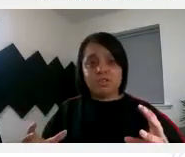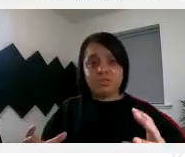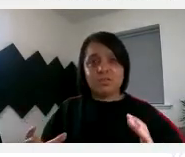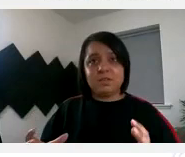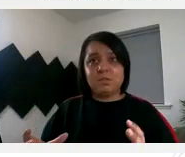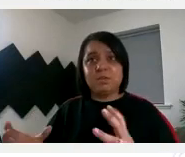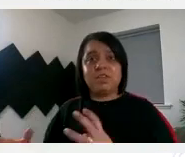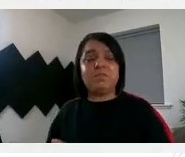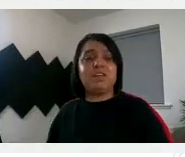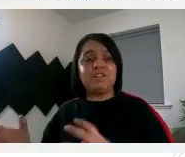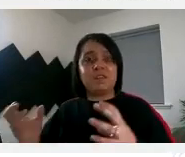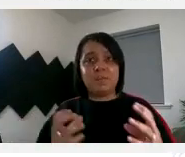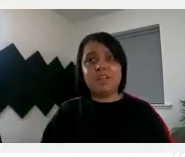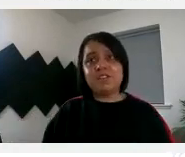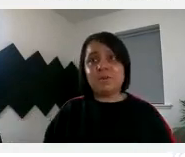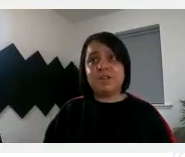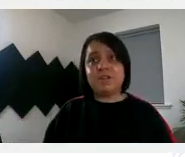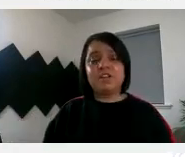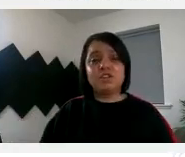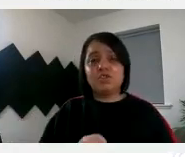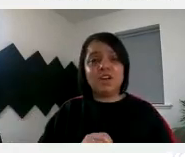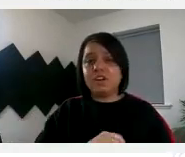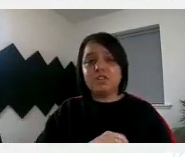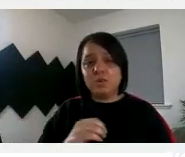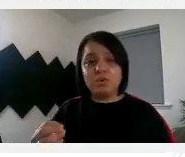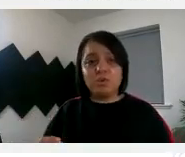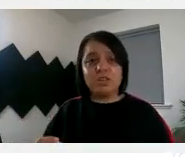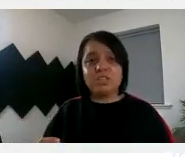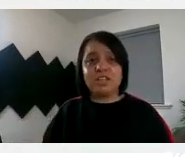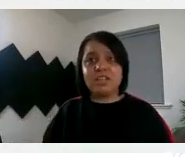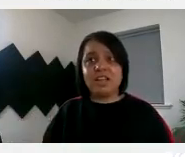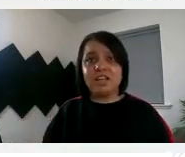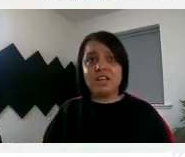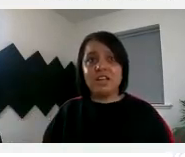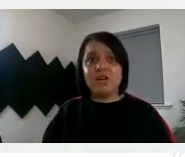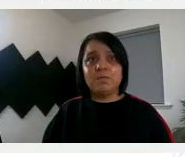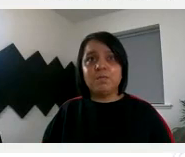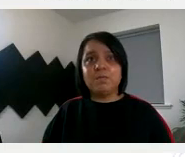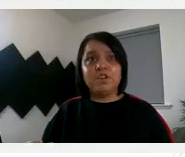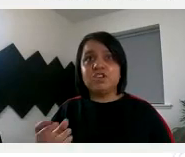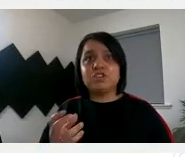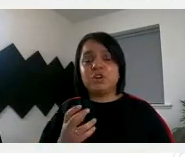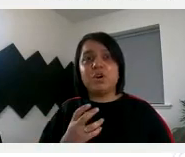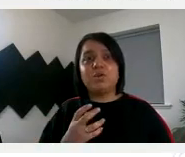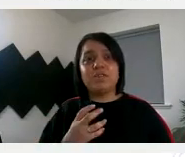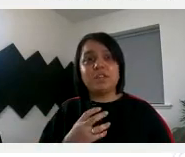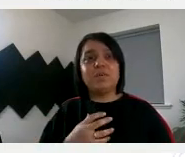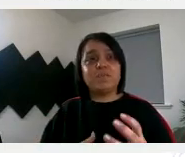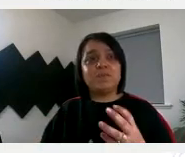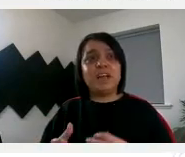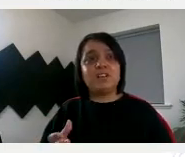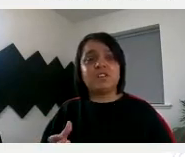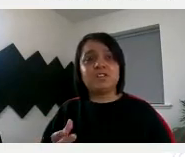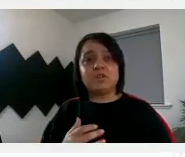words, but they've put a different meaning to it. So you'll recognize all the words that they say, but you just don't know that they mean